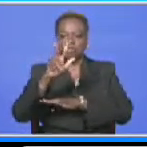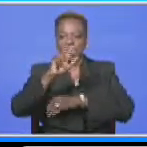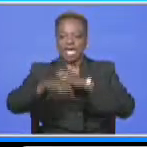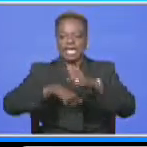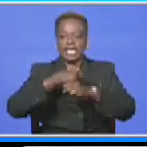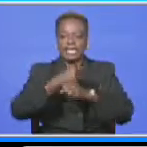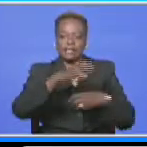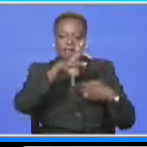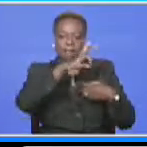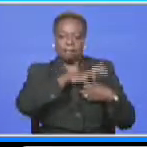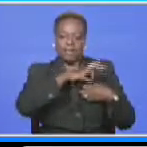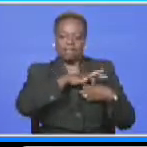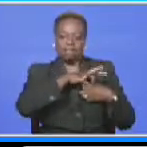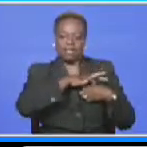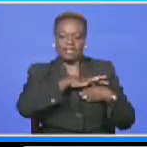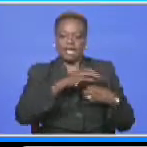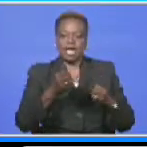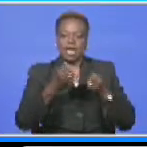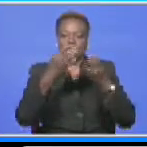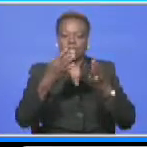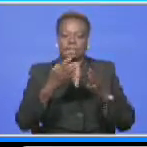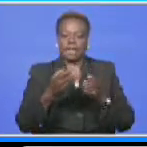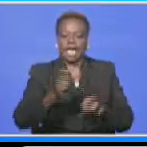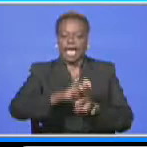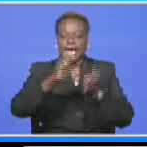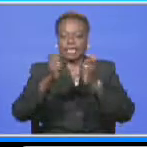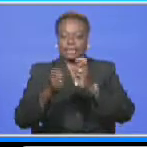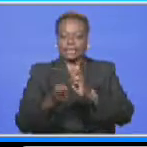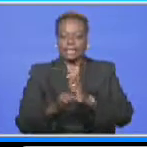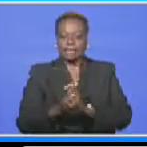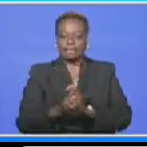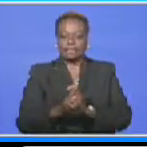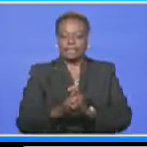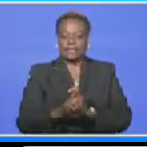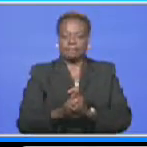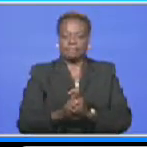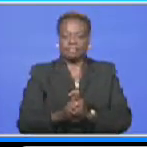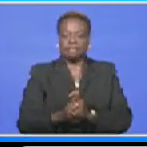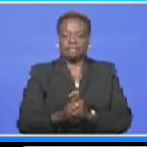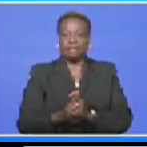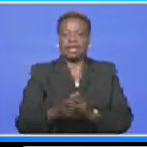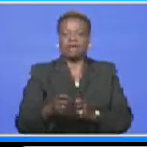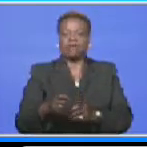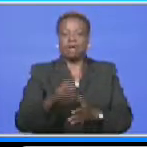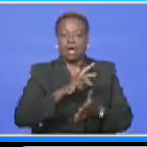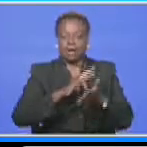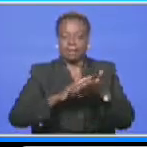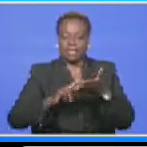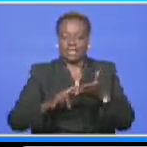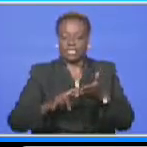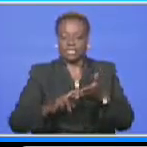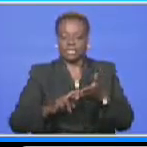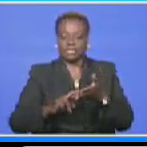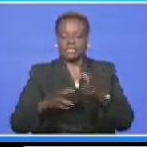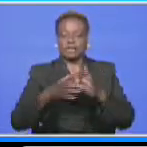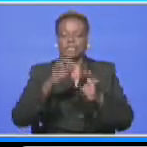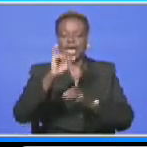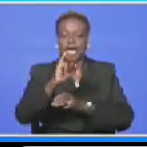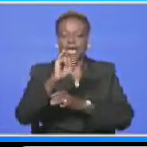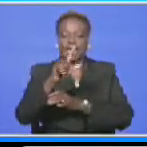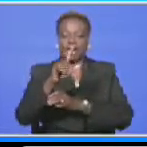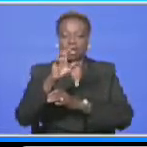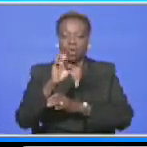benefited significantly from adopting various conventions and recommendations of the ILO